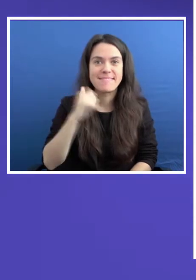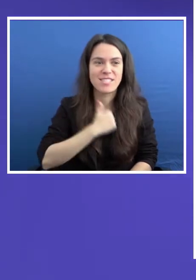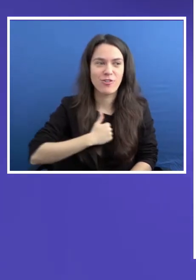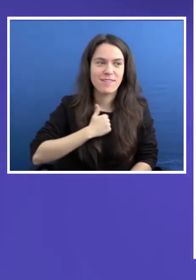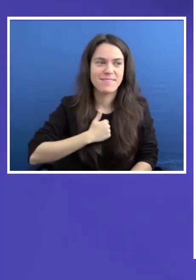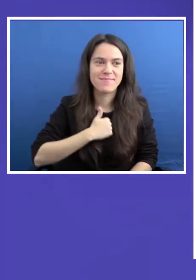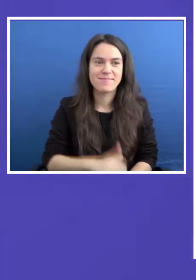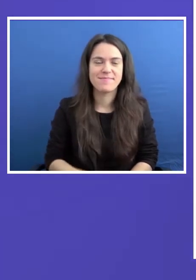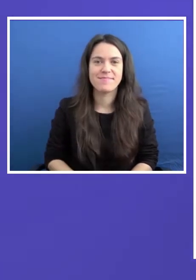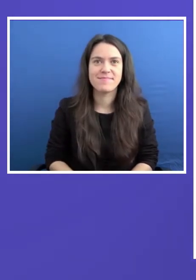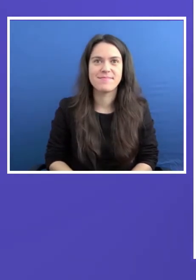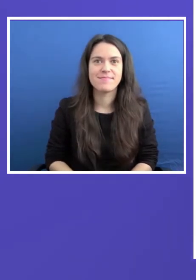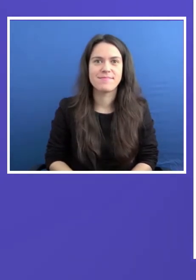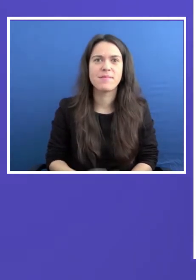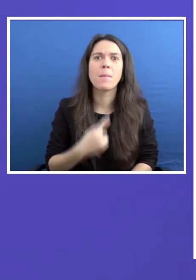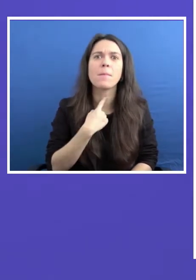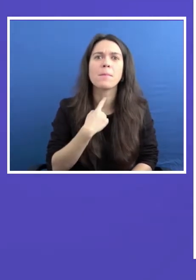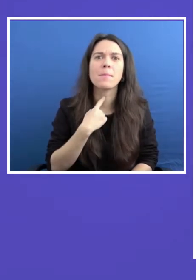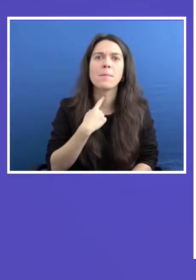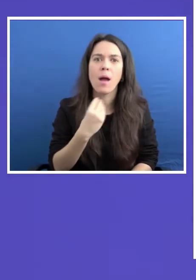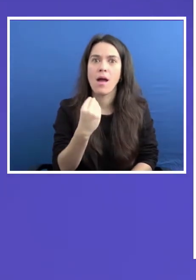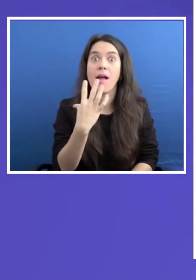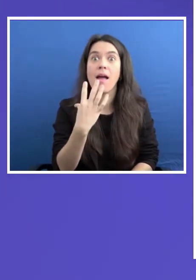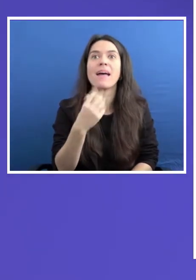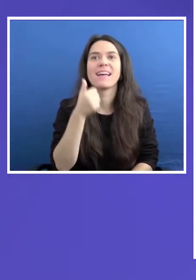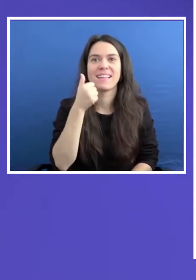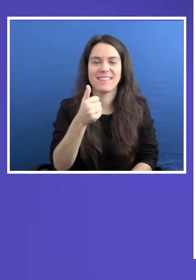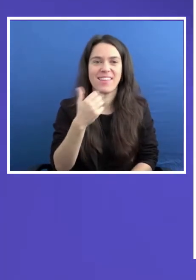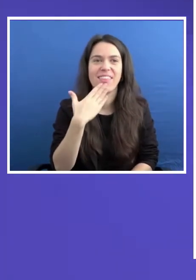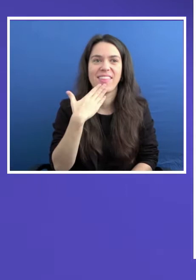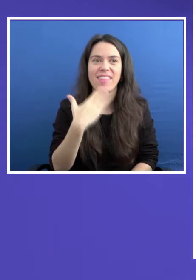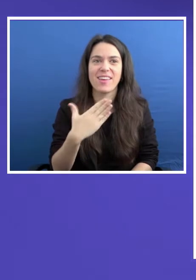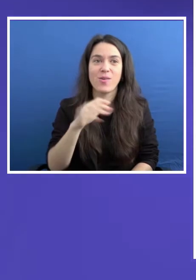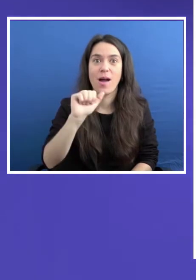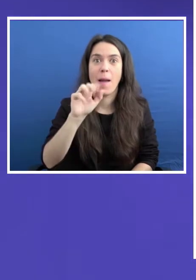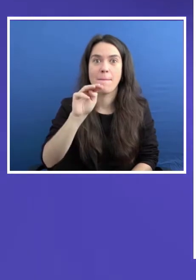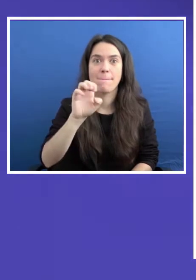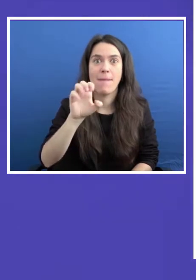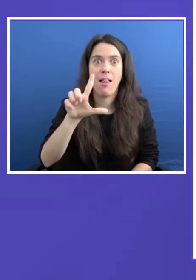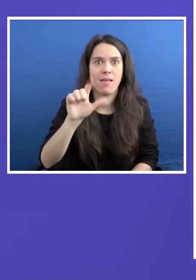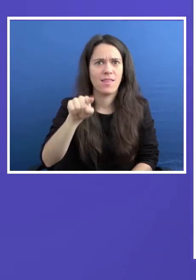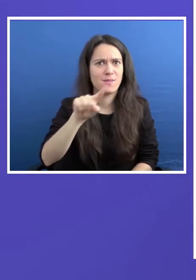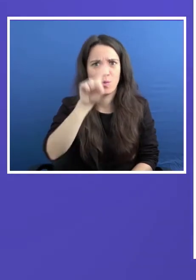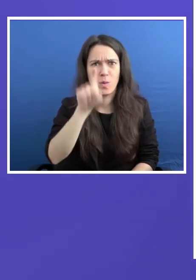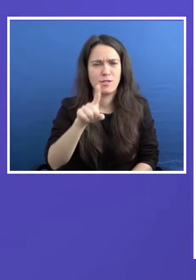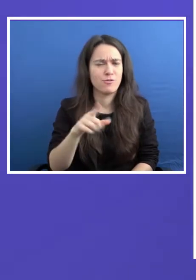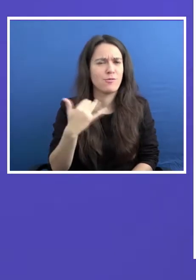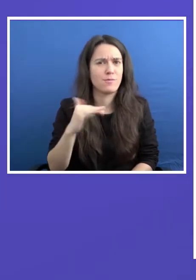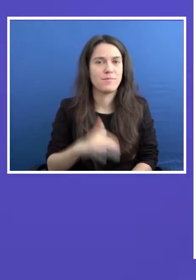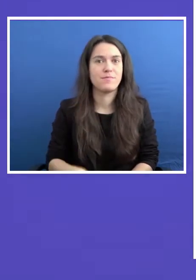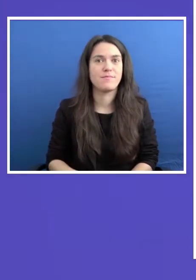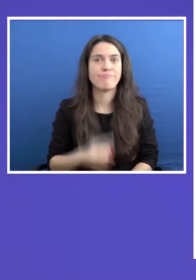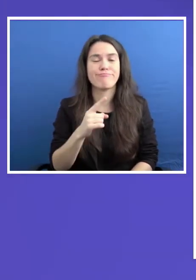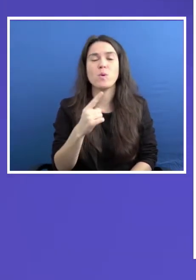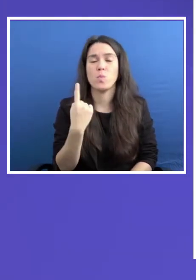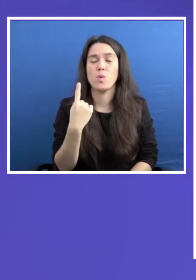Unmute, please. Thank you, Amal, for this crucial question. One of the main things to